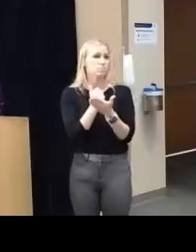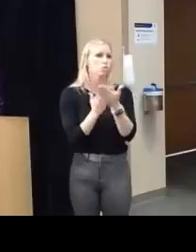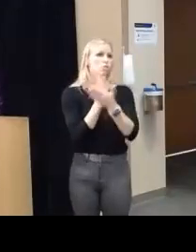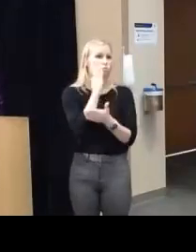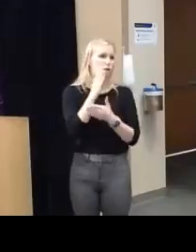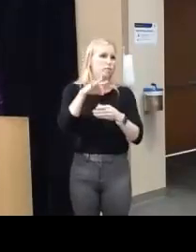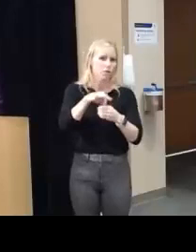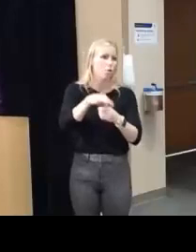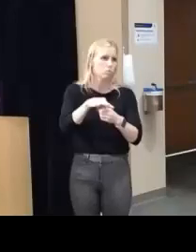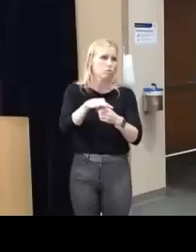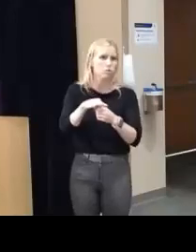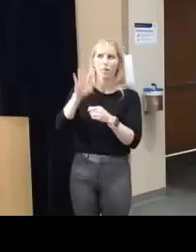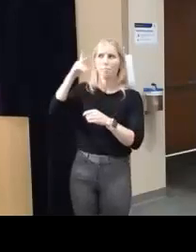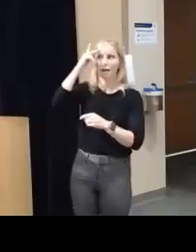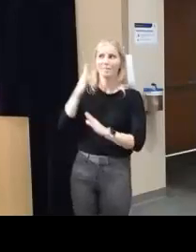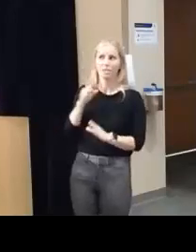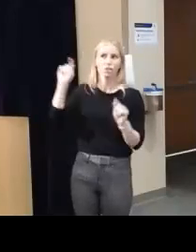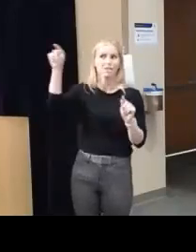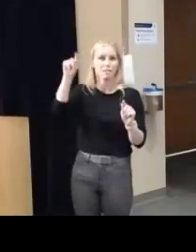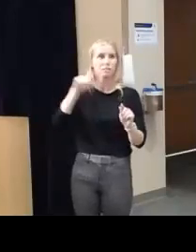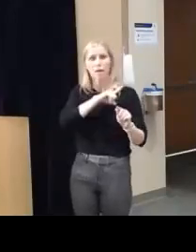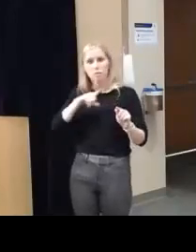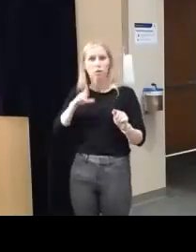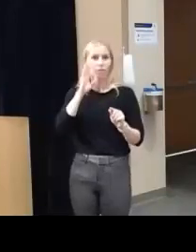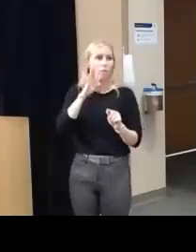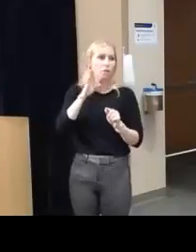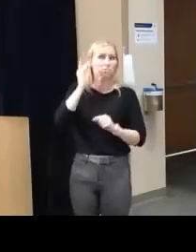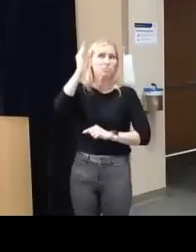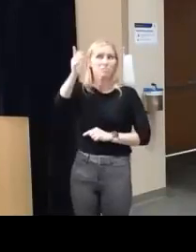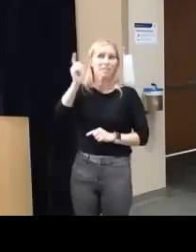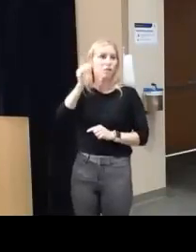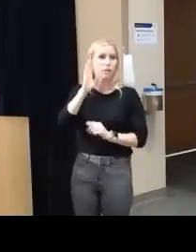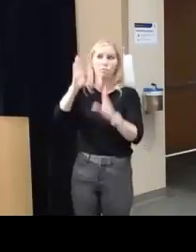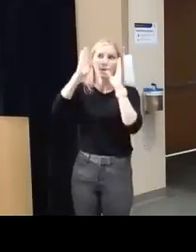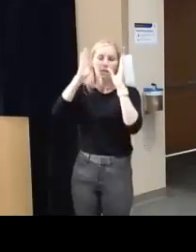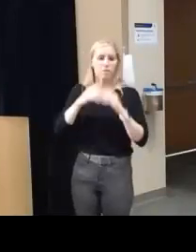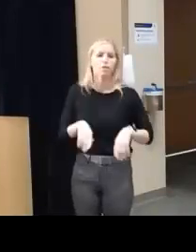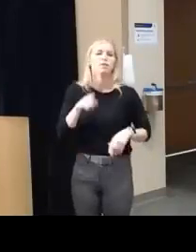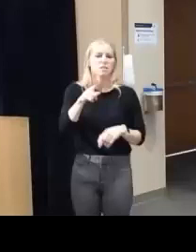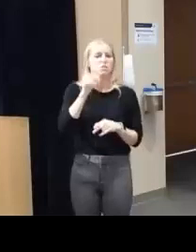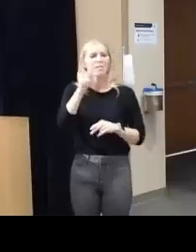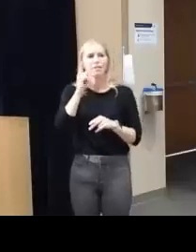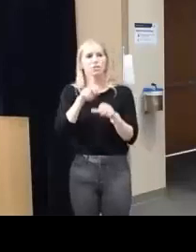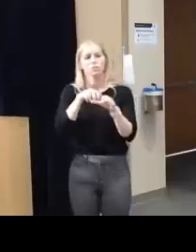She ultimately resigned from the Women's New York State Temperance Society.